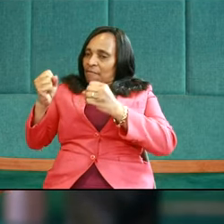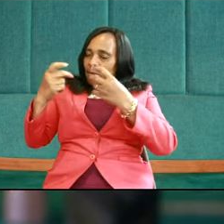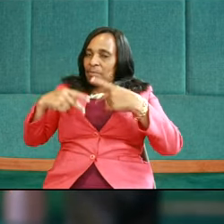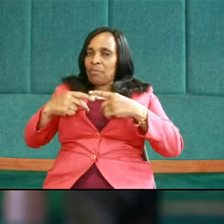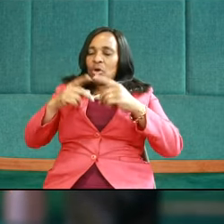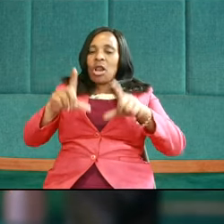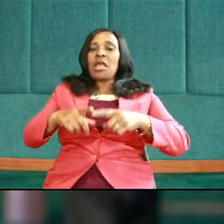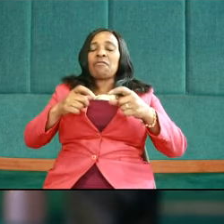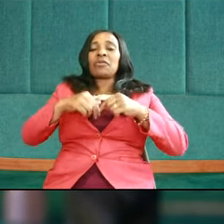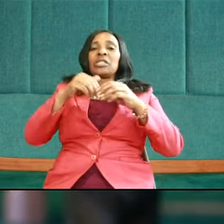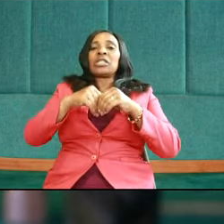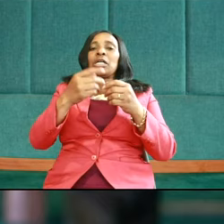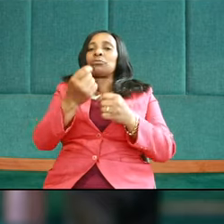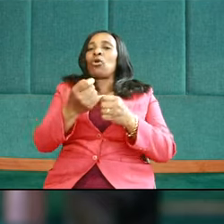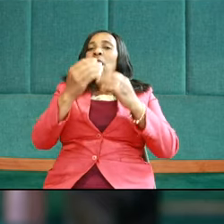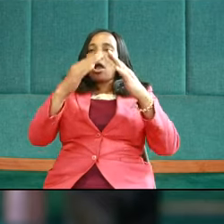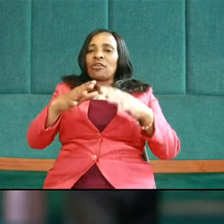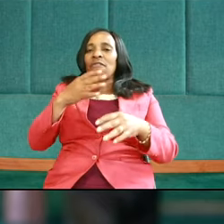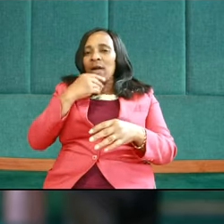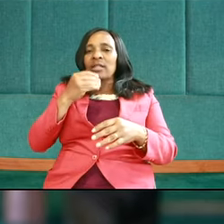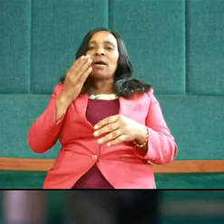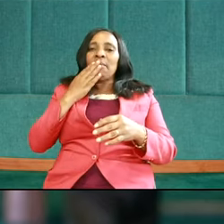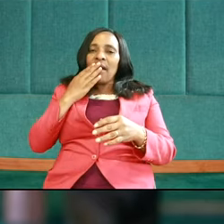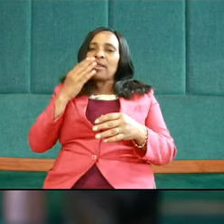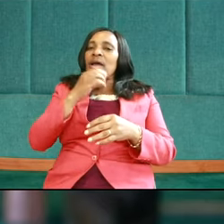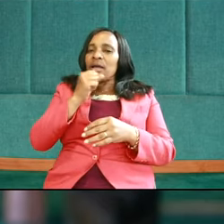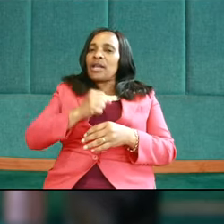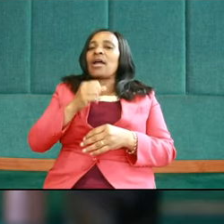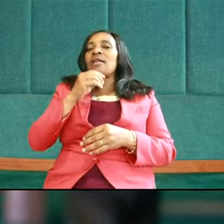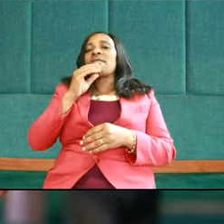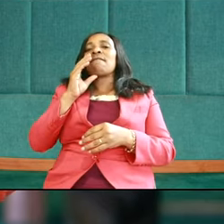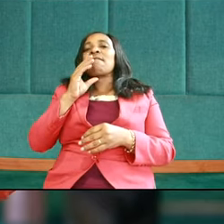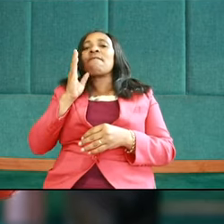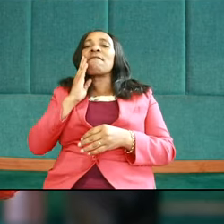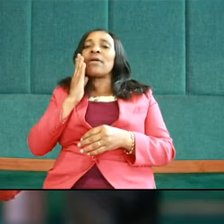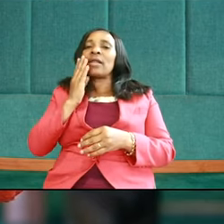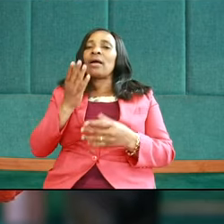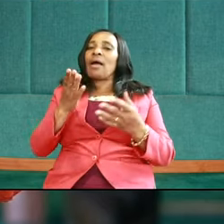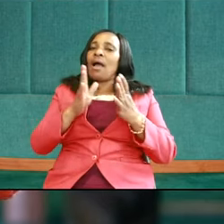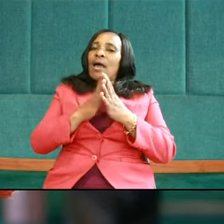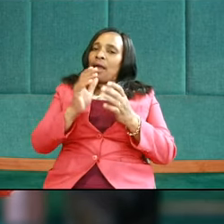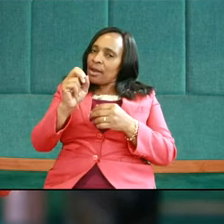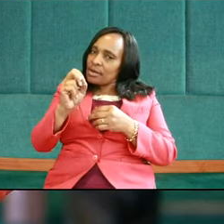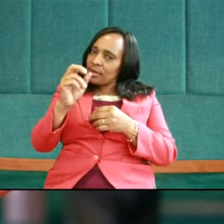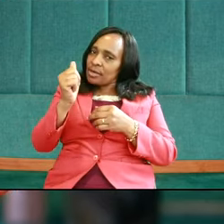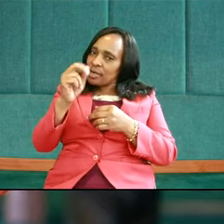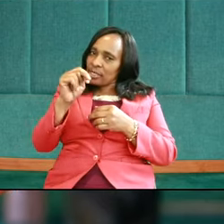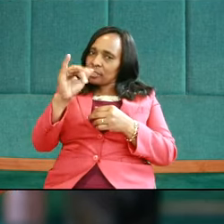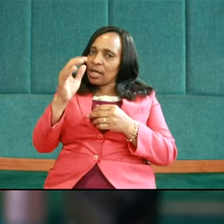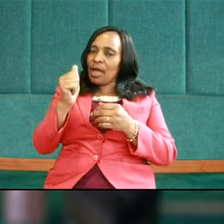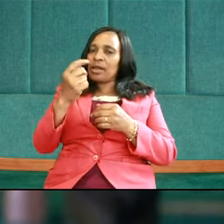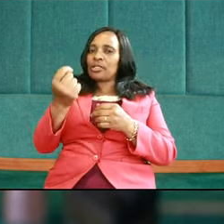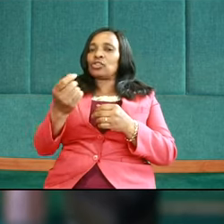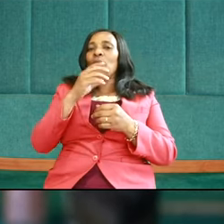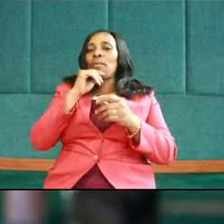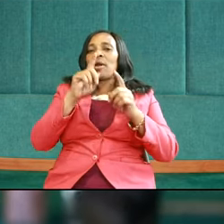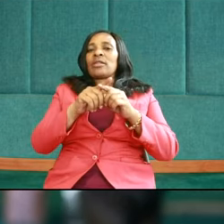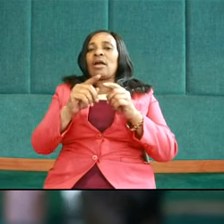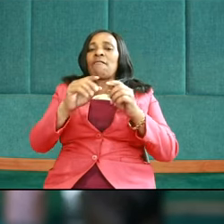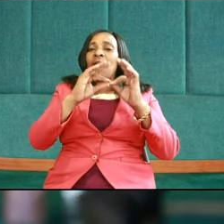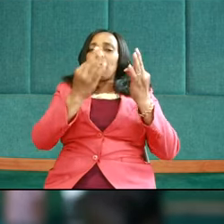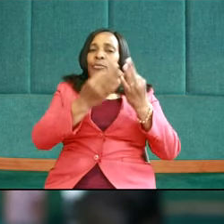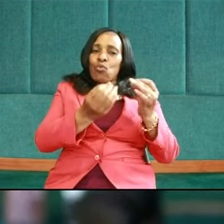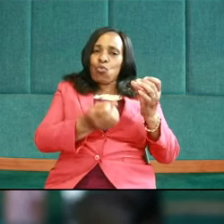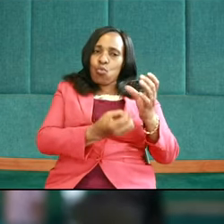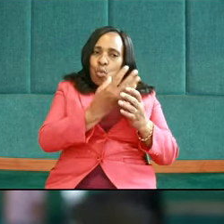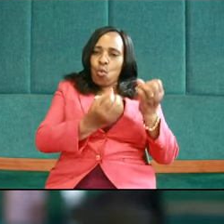father, mother, grandmother, and Amita and Amita's little brother. Many families grow their own food on